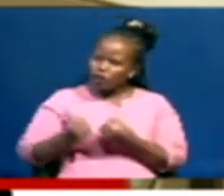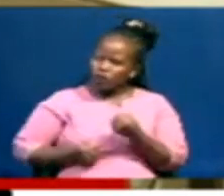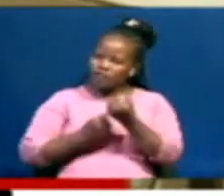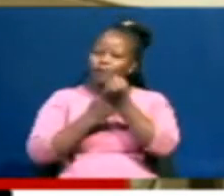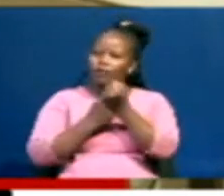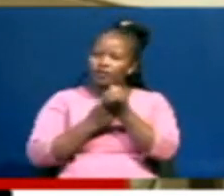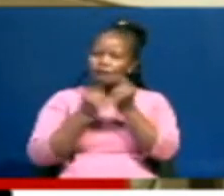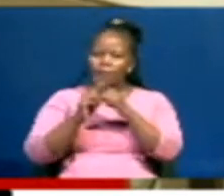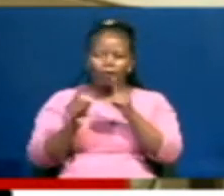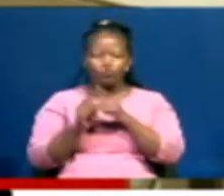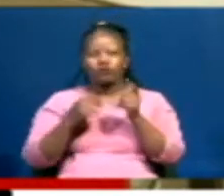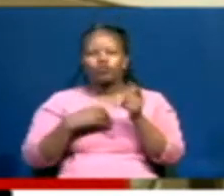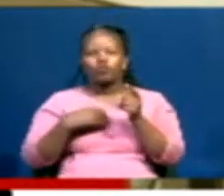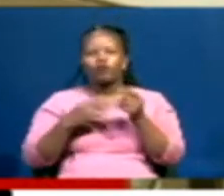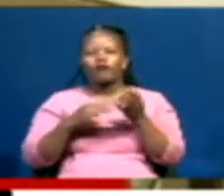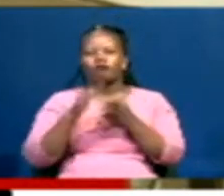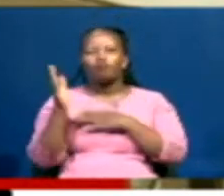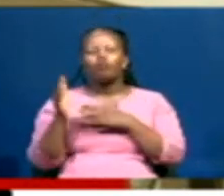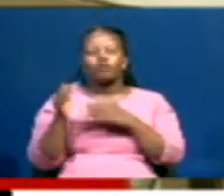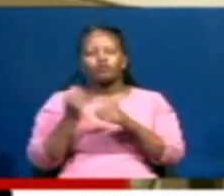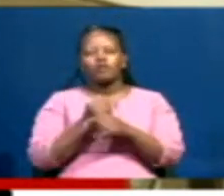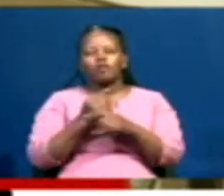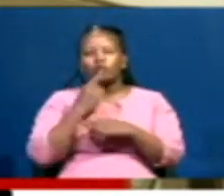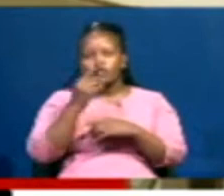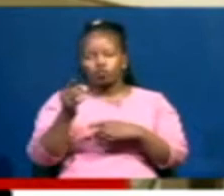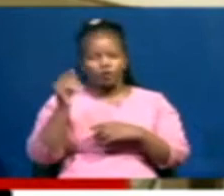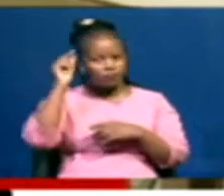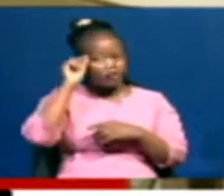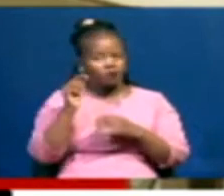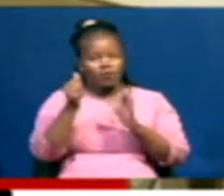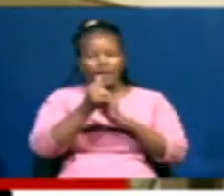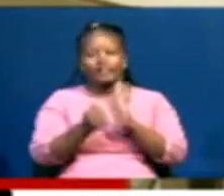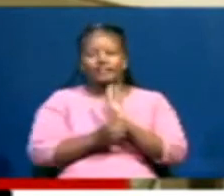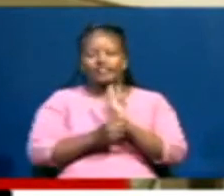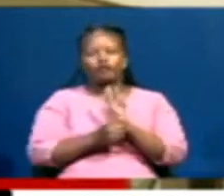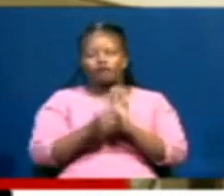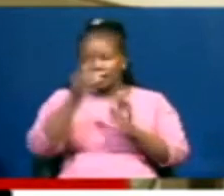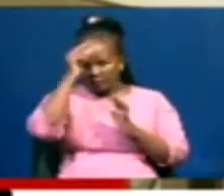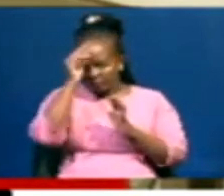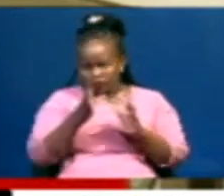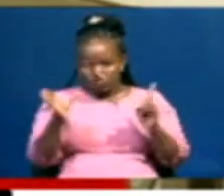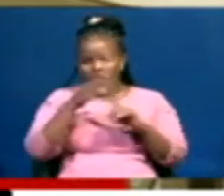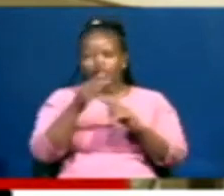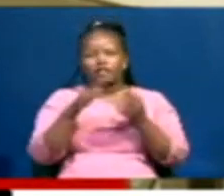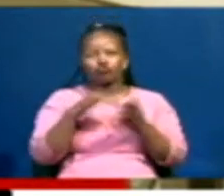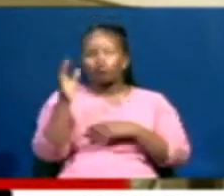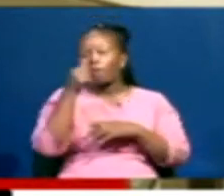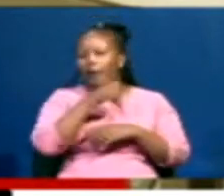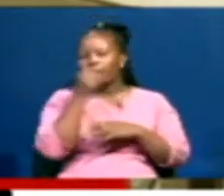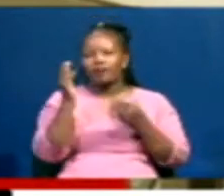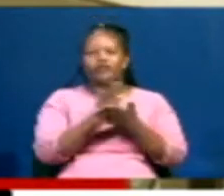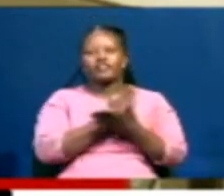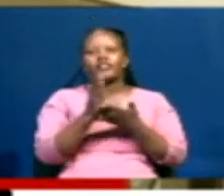the multinationals to ensure that the agenda that we have as a government can be delivered largely by the private sector. Secondly,